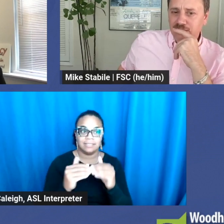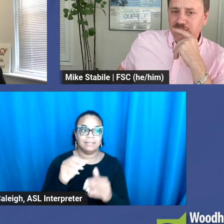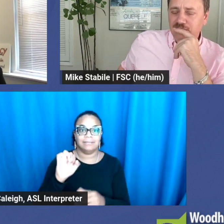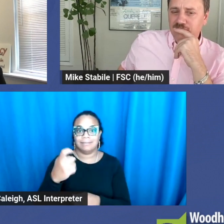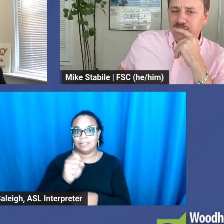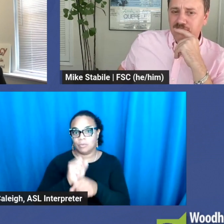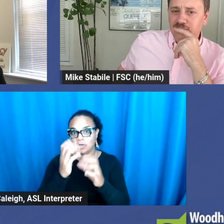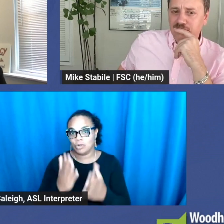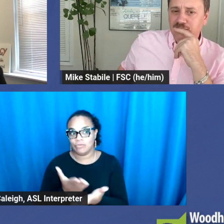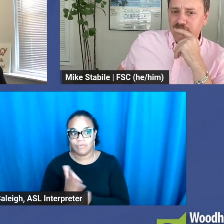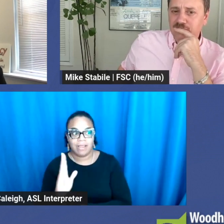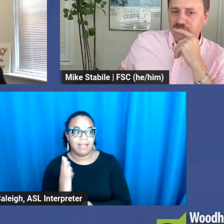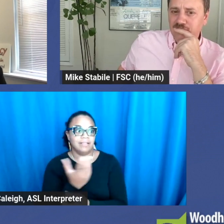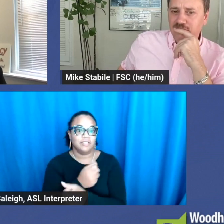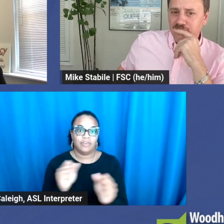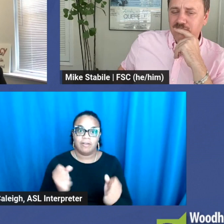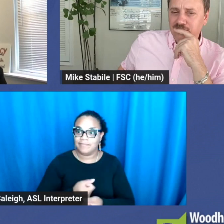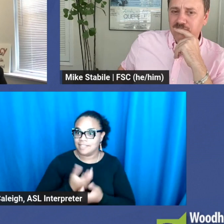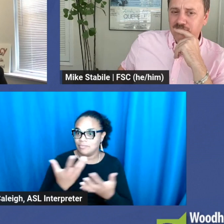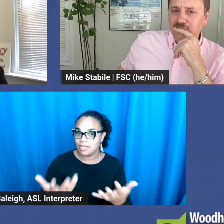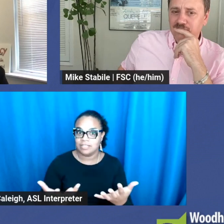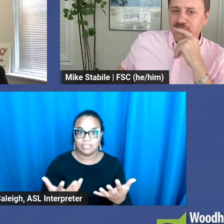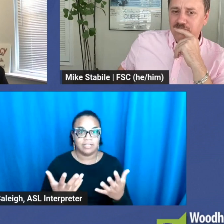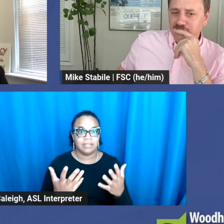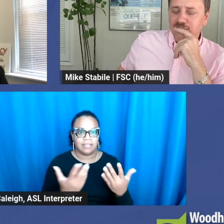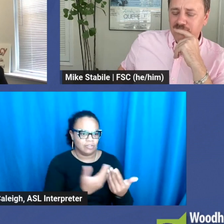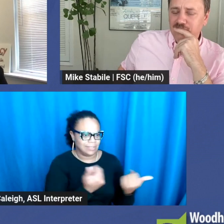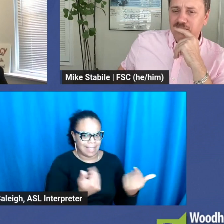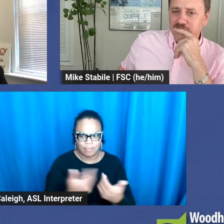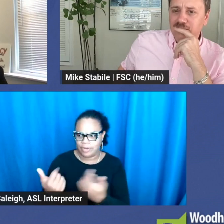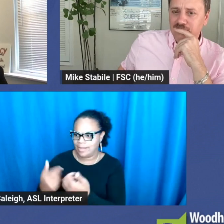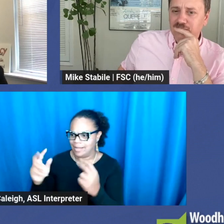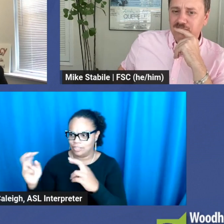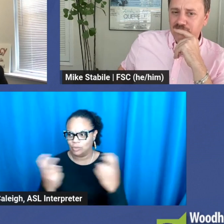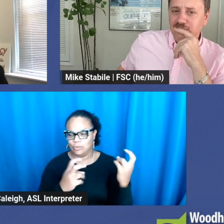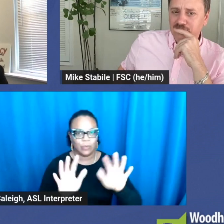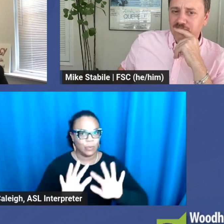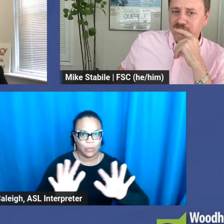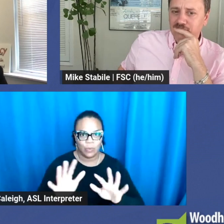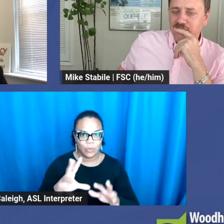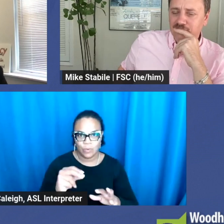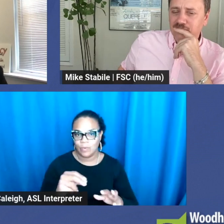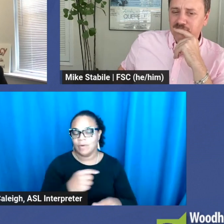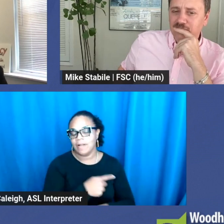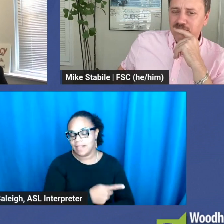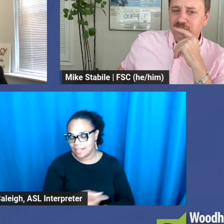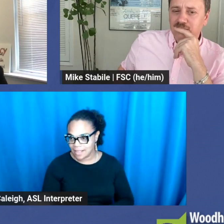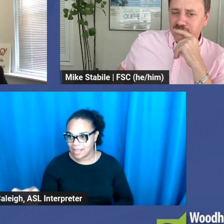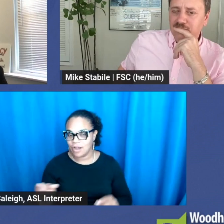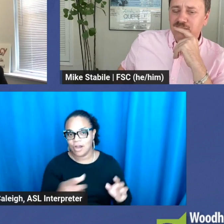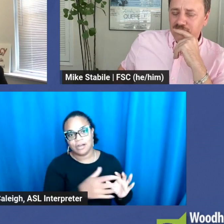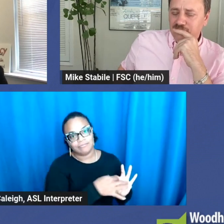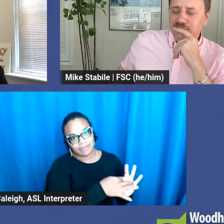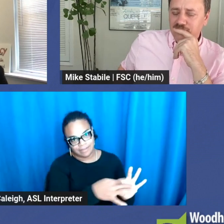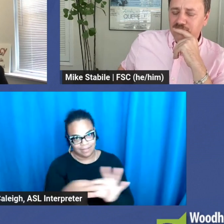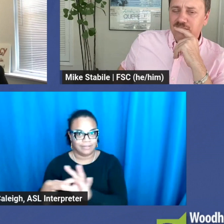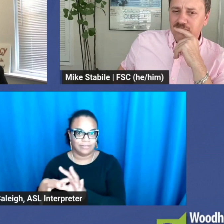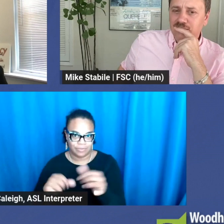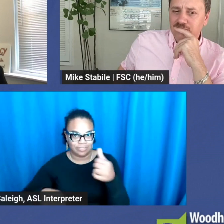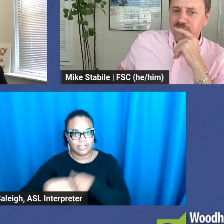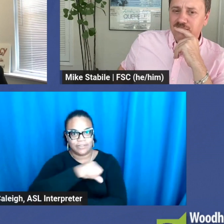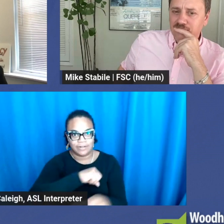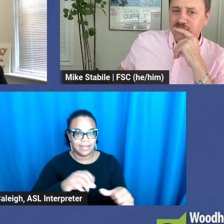expression online are disparate, atomized issues. They are fundamentally imbricated with each other, and they